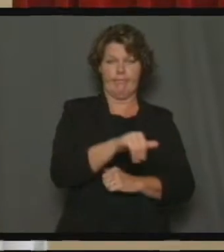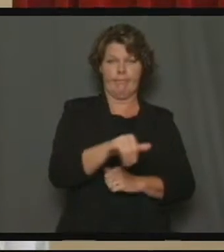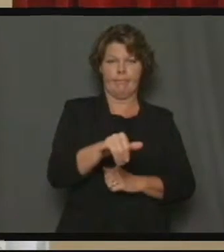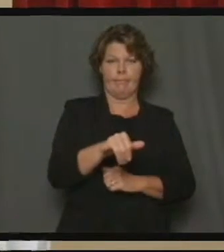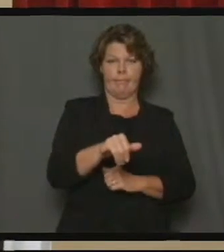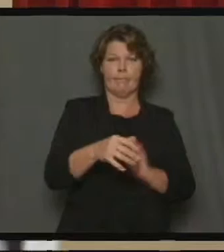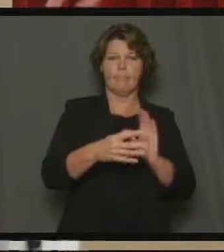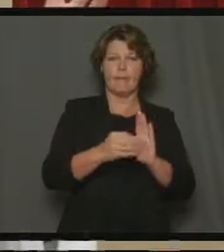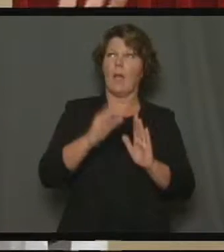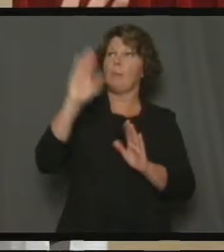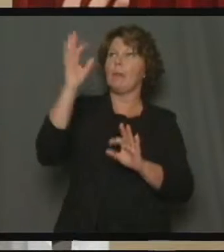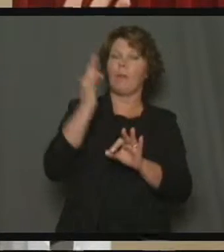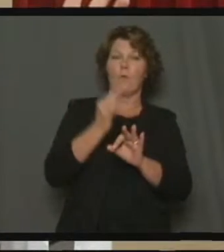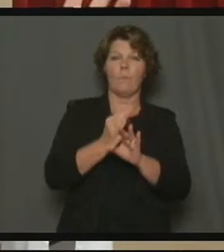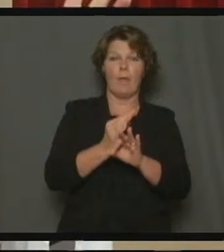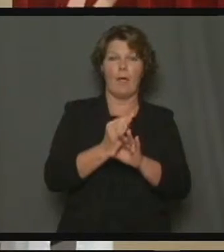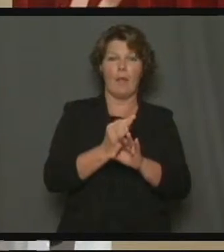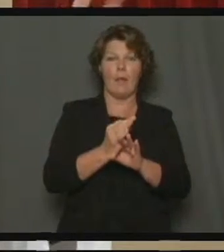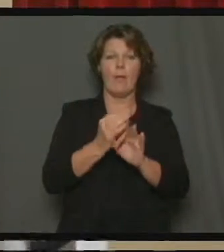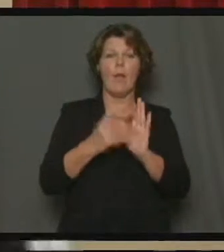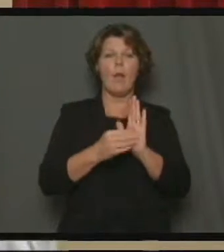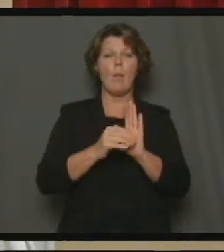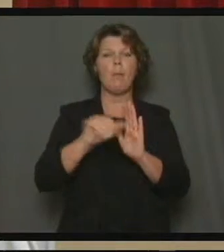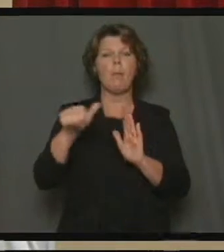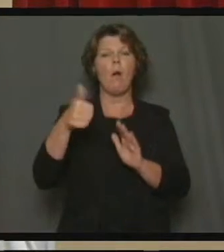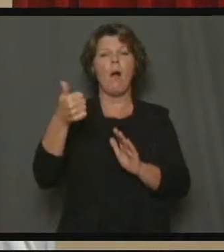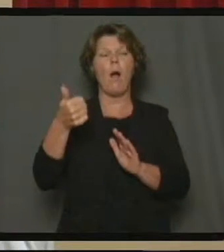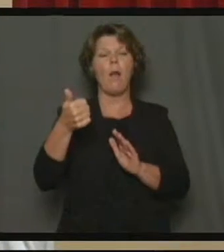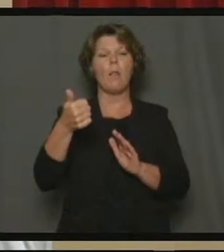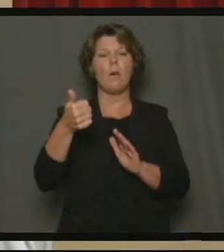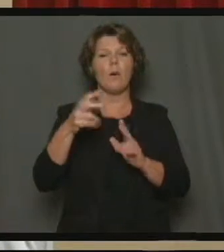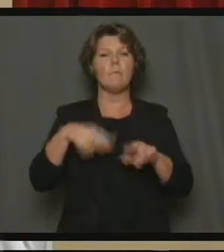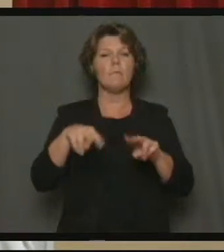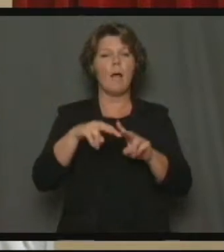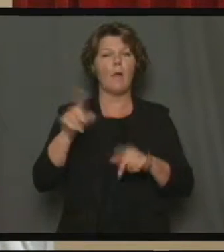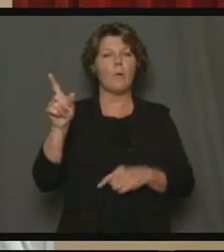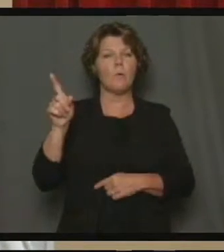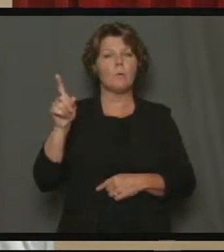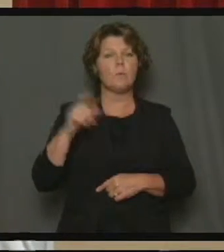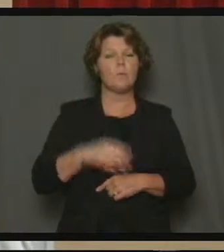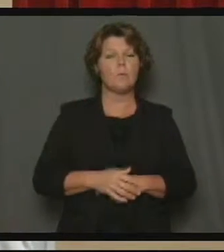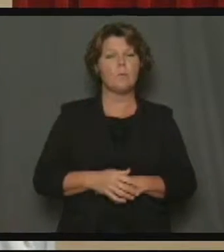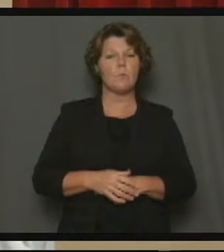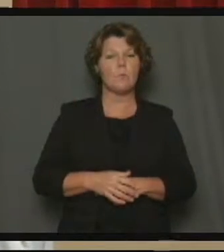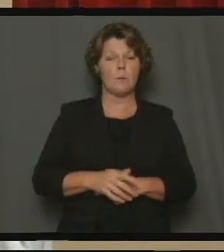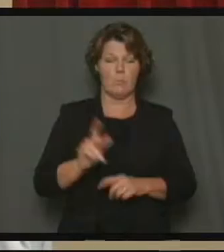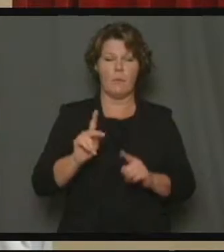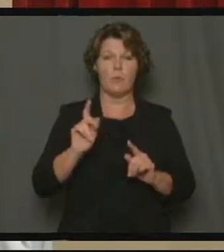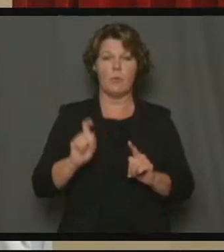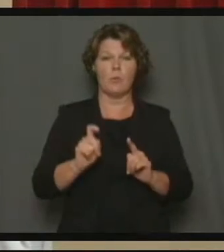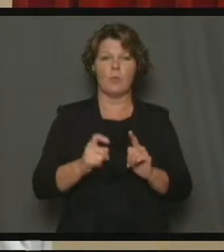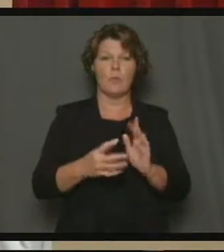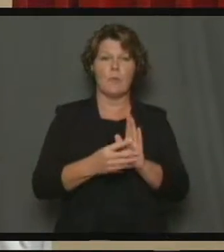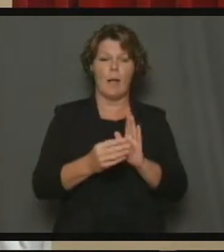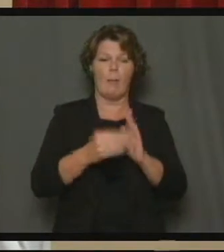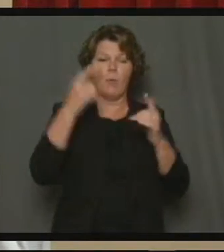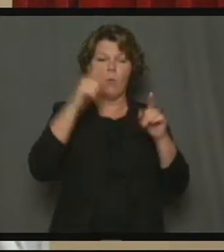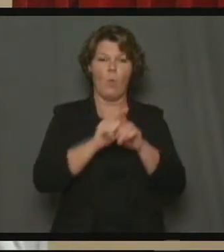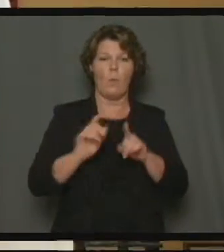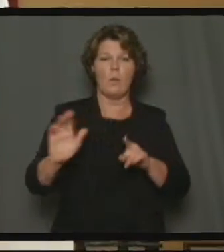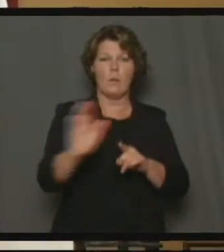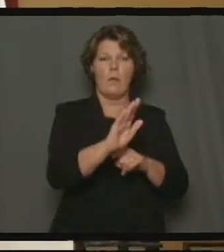faith, then of their other virtues, which people should imitate according to their